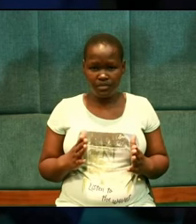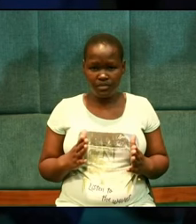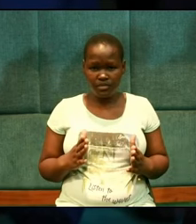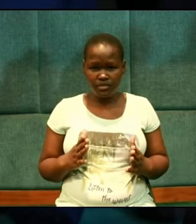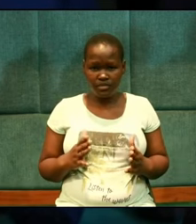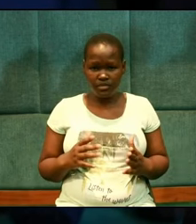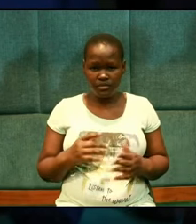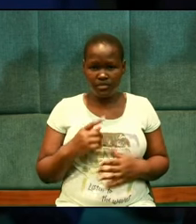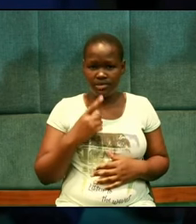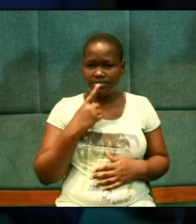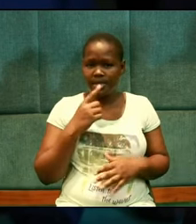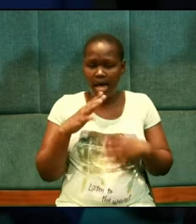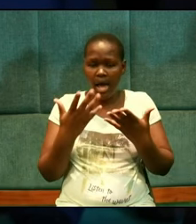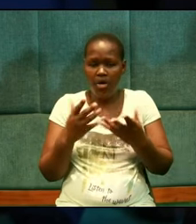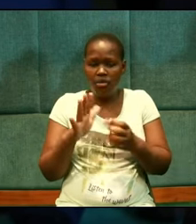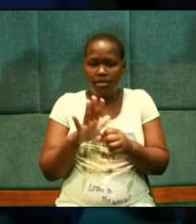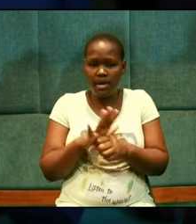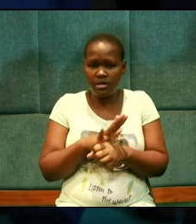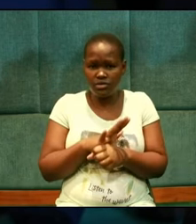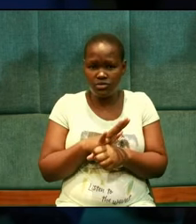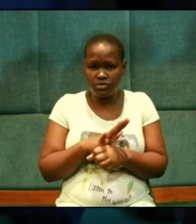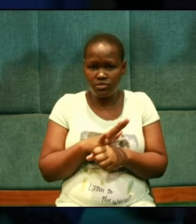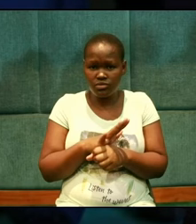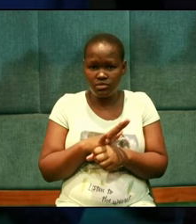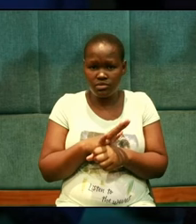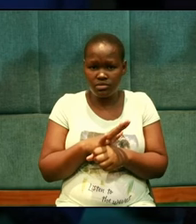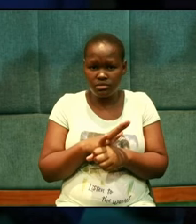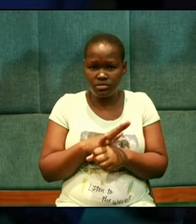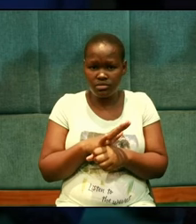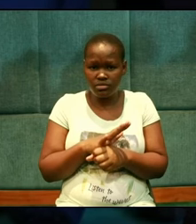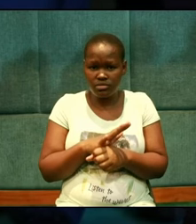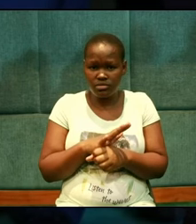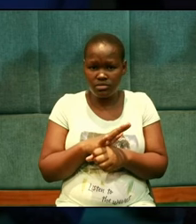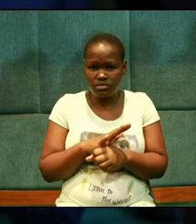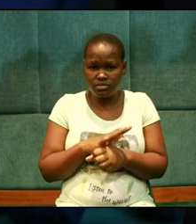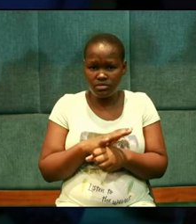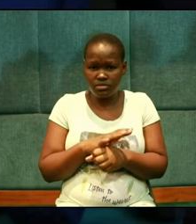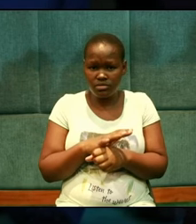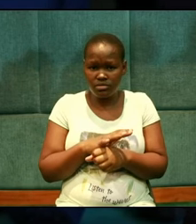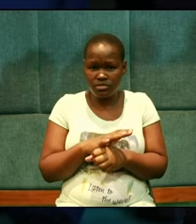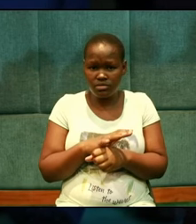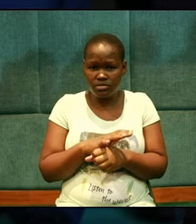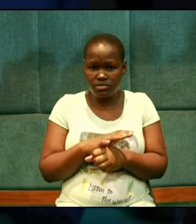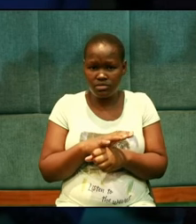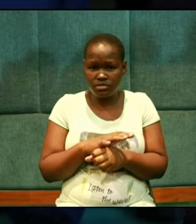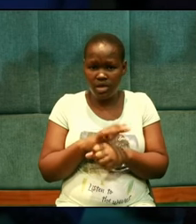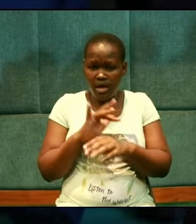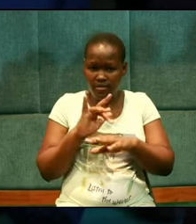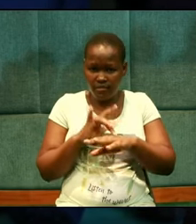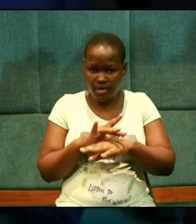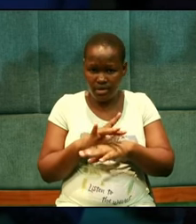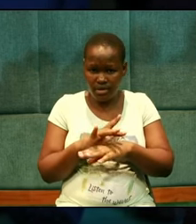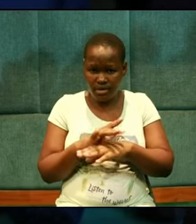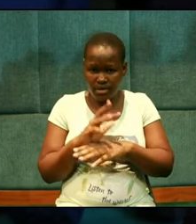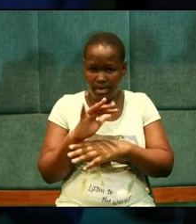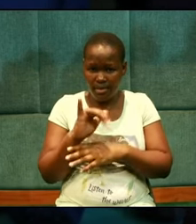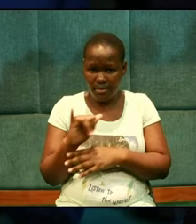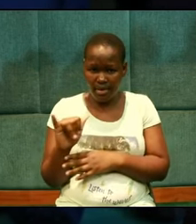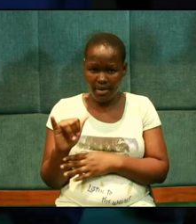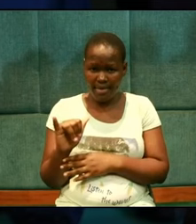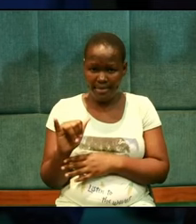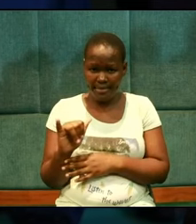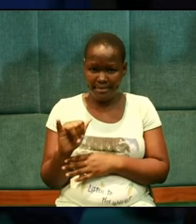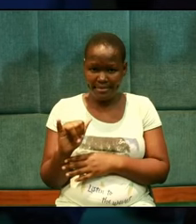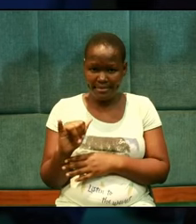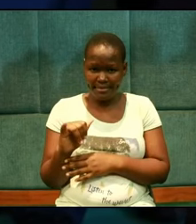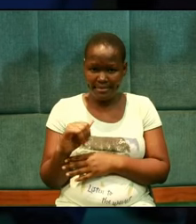and see how much we have been affected by this disease called ignorance.